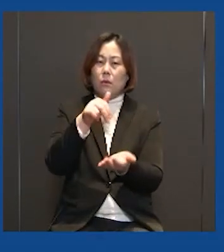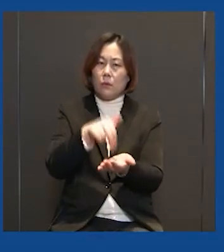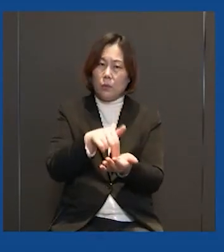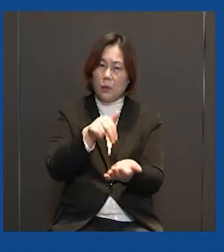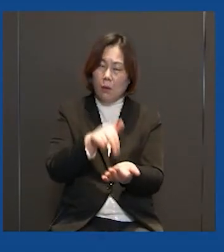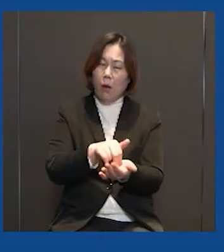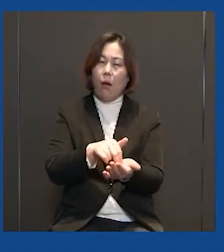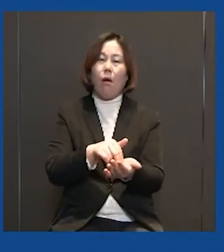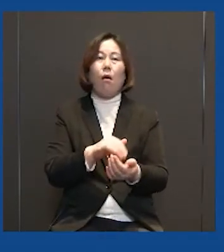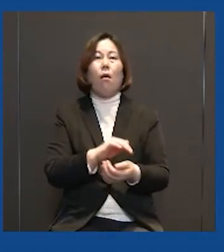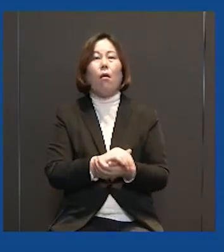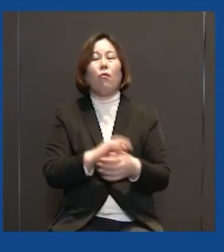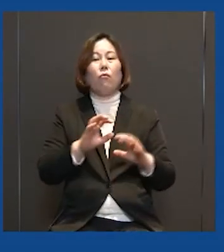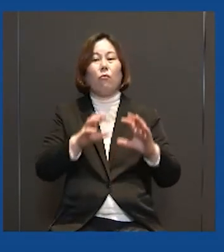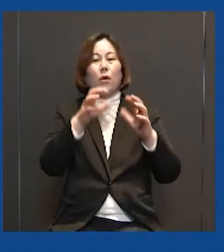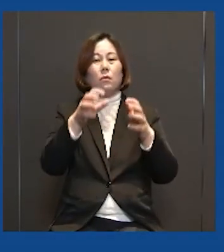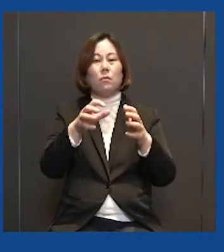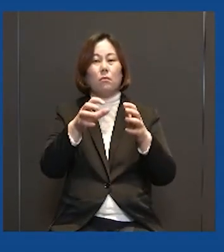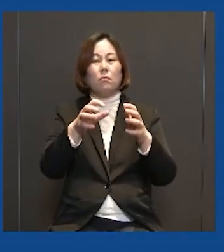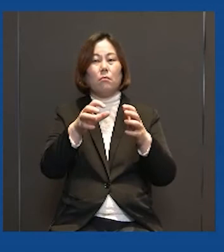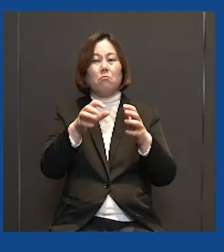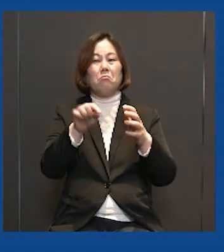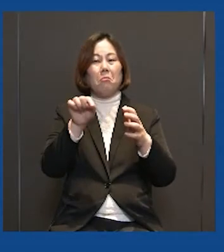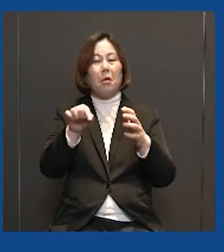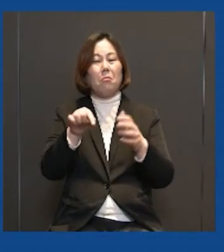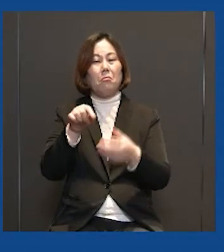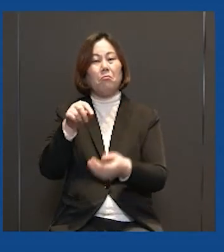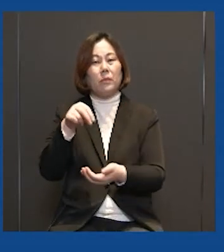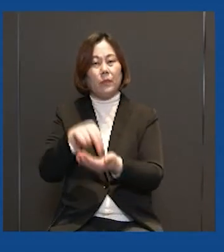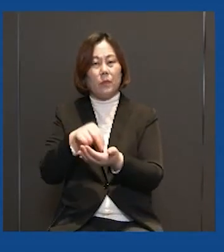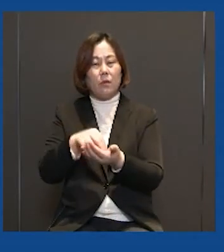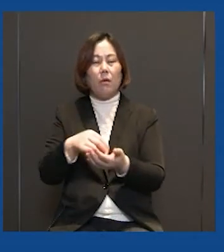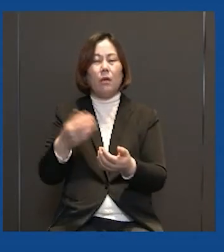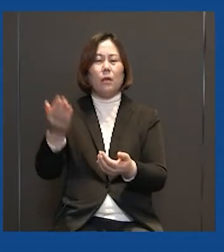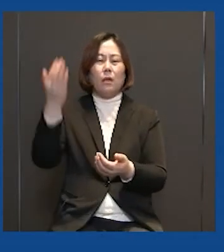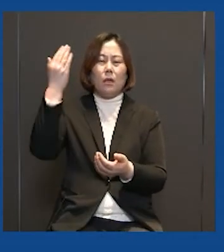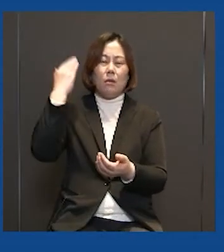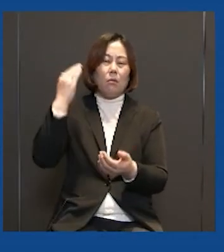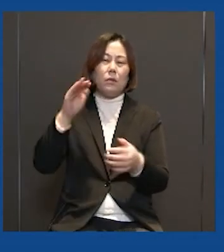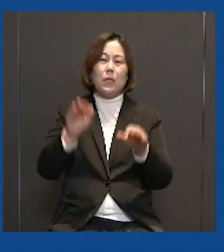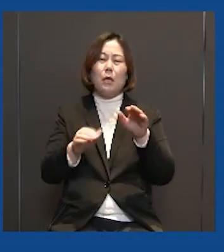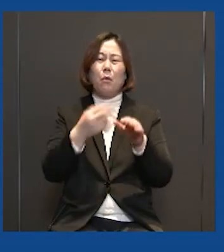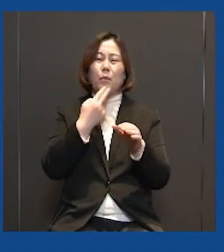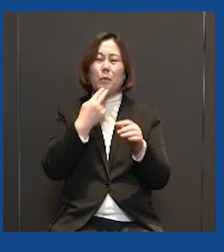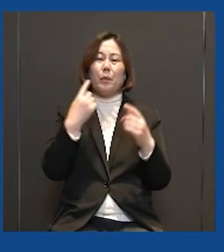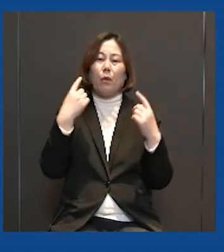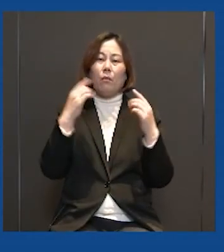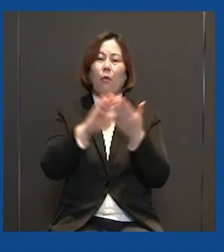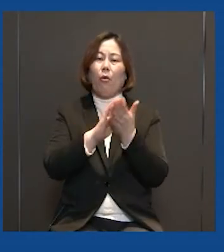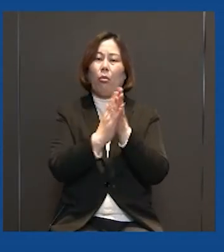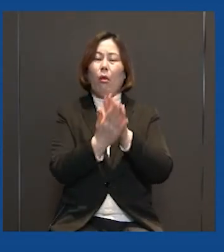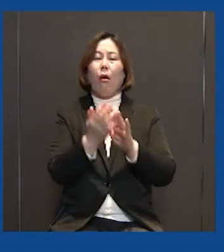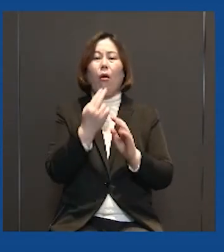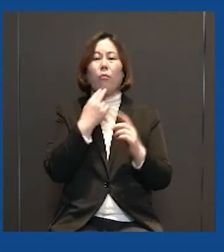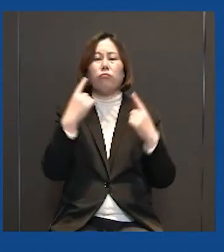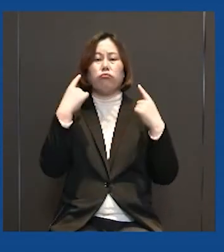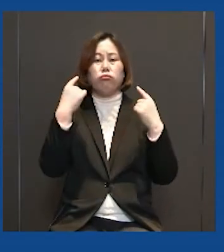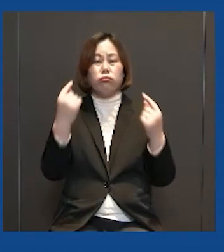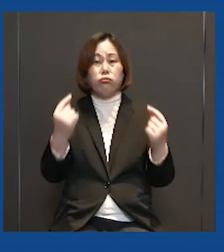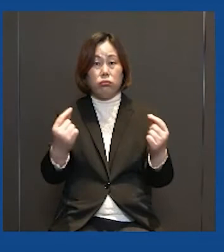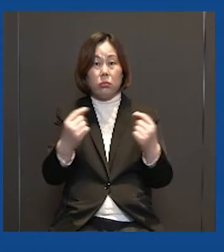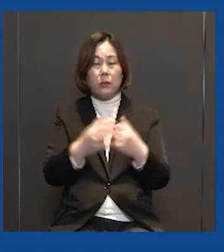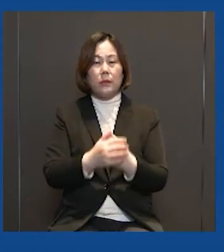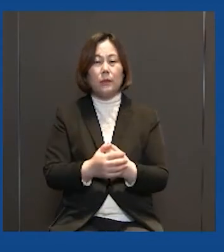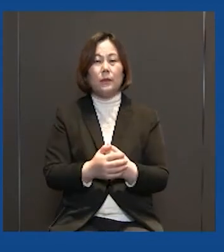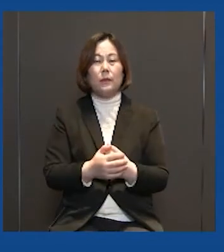life and in where older people are largely vulnerable. But life is showing us